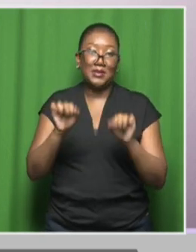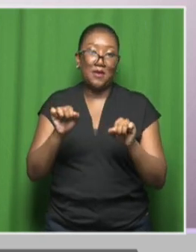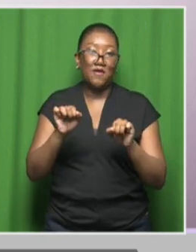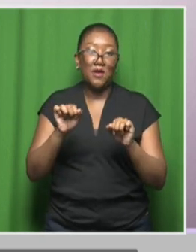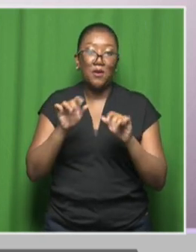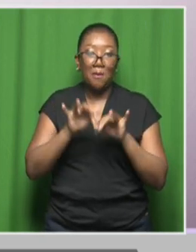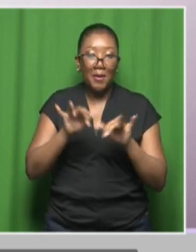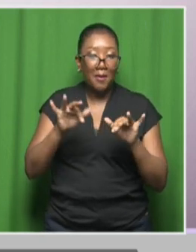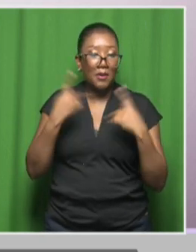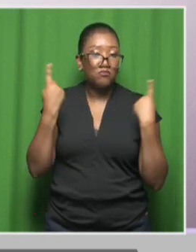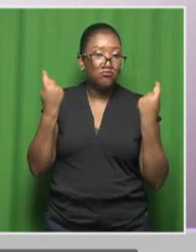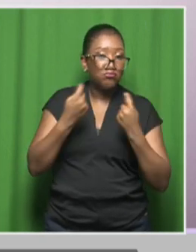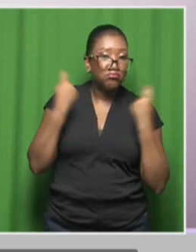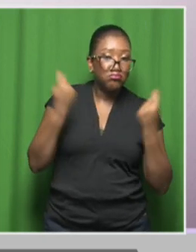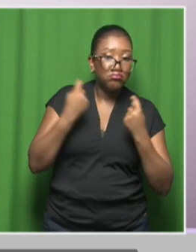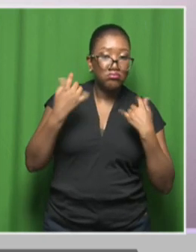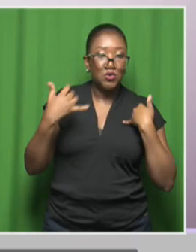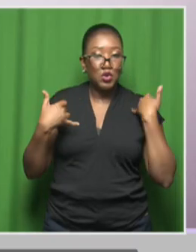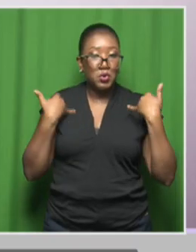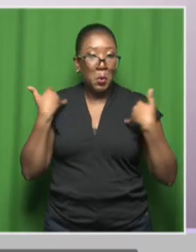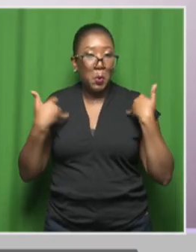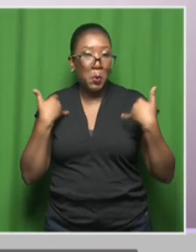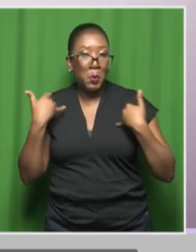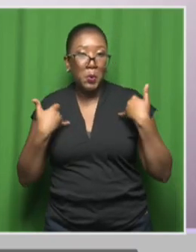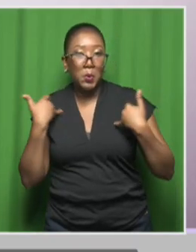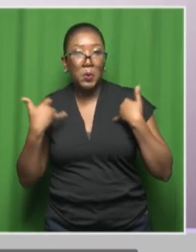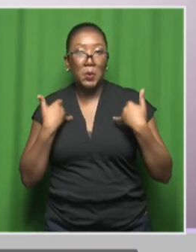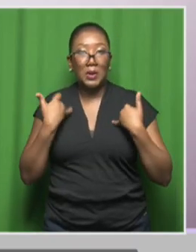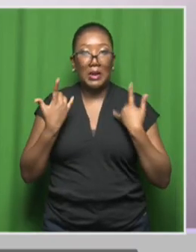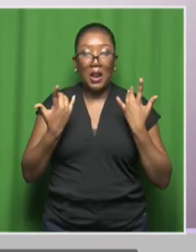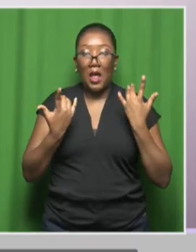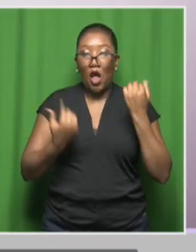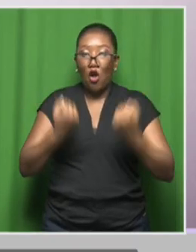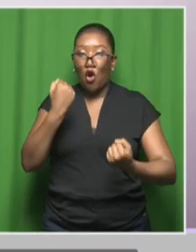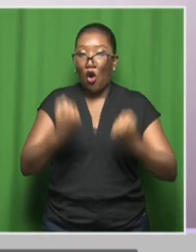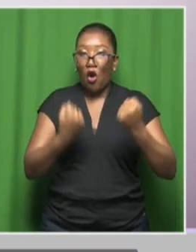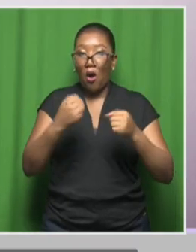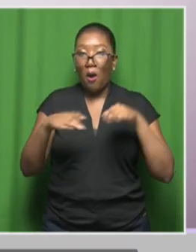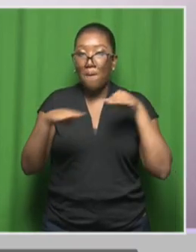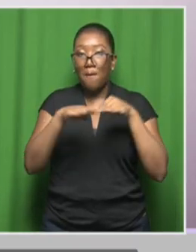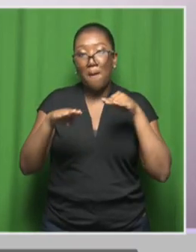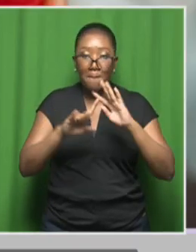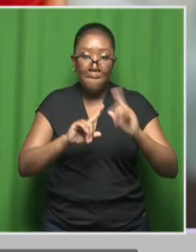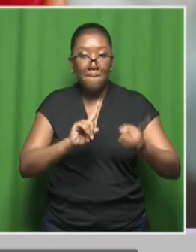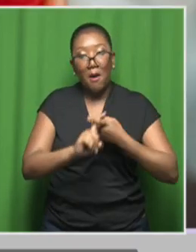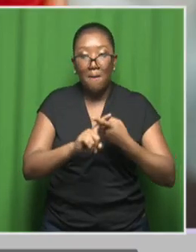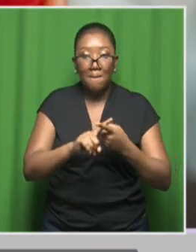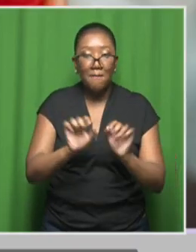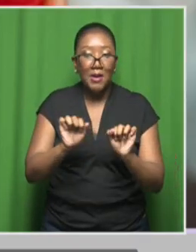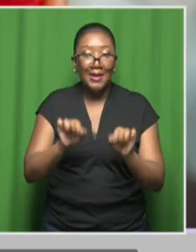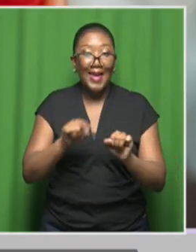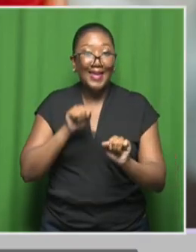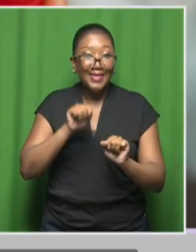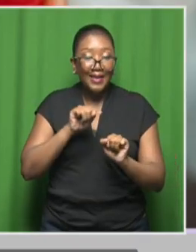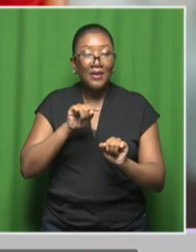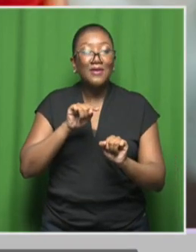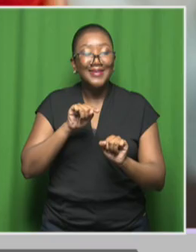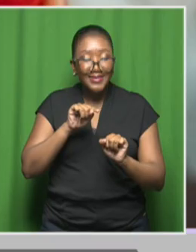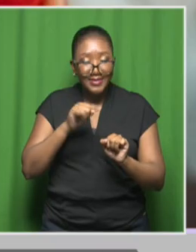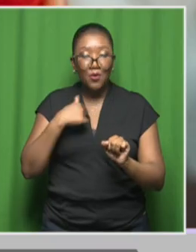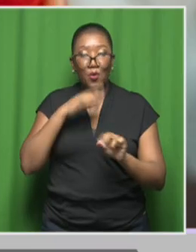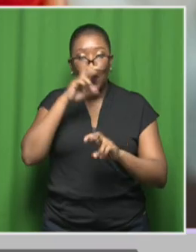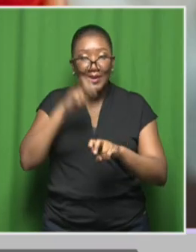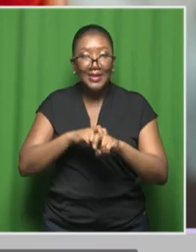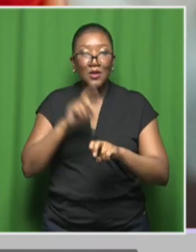starting with celebrations and, accidents on the road, can also lead to us